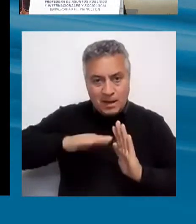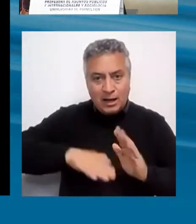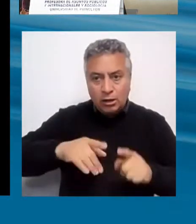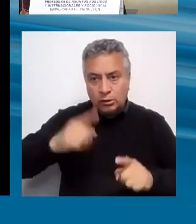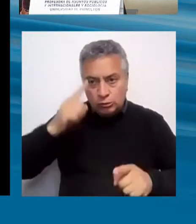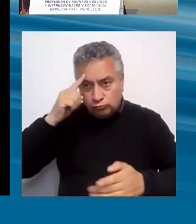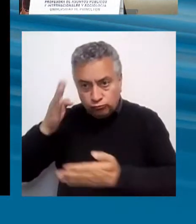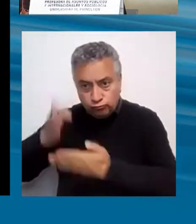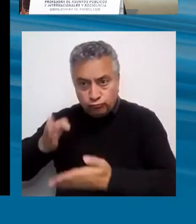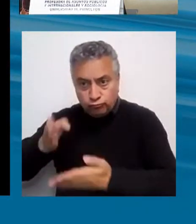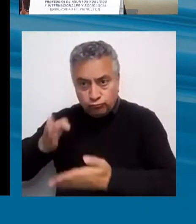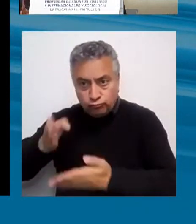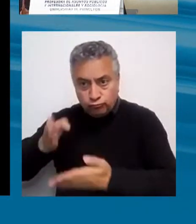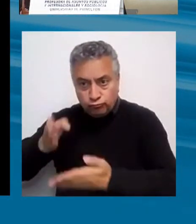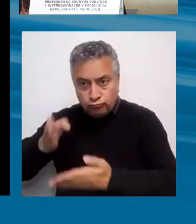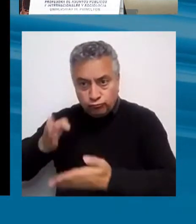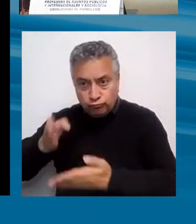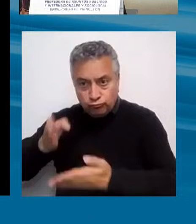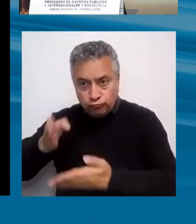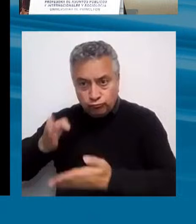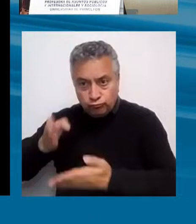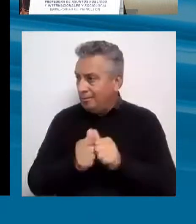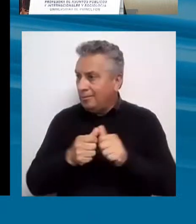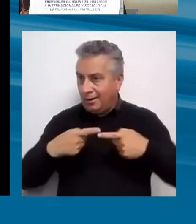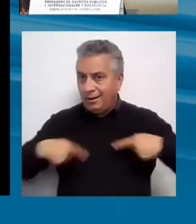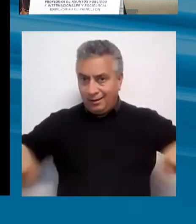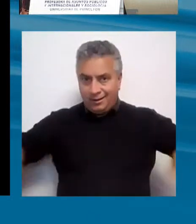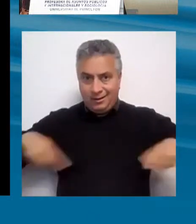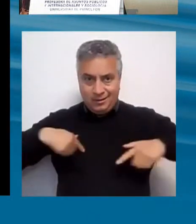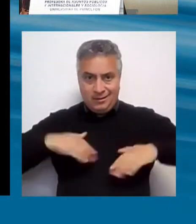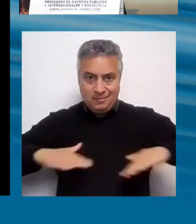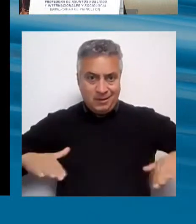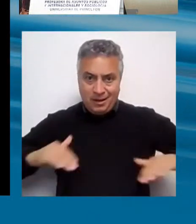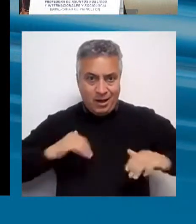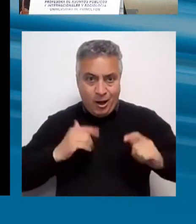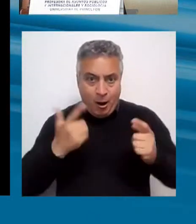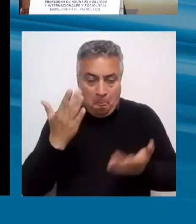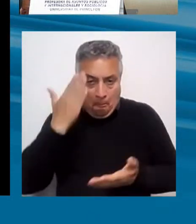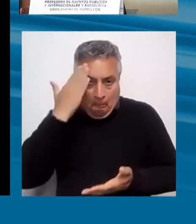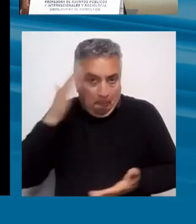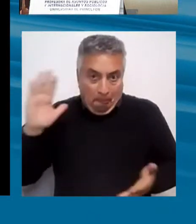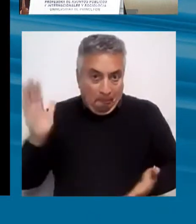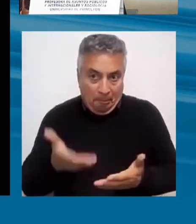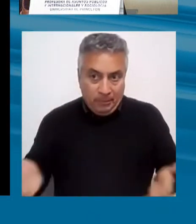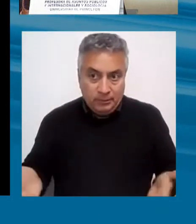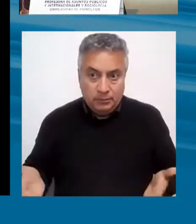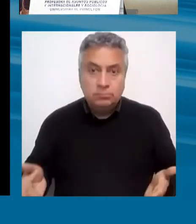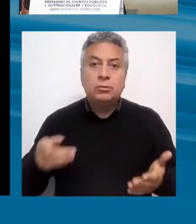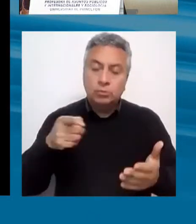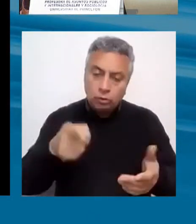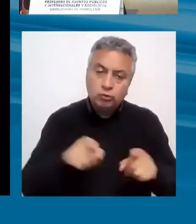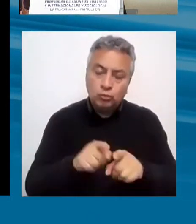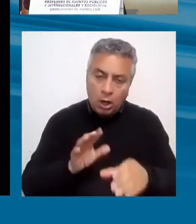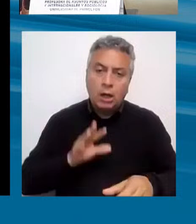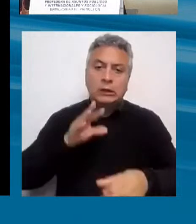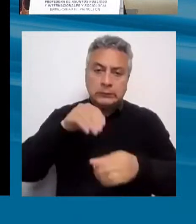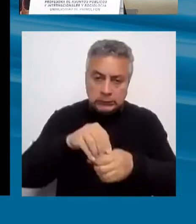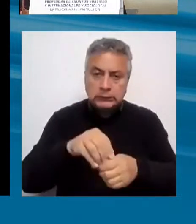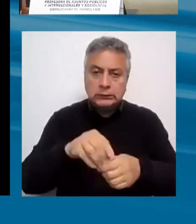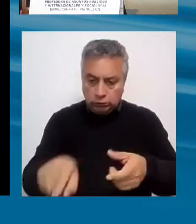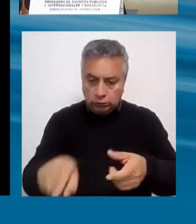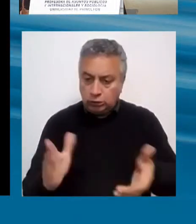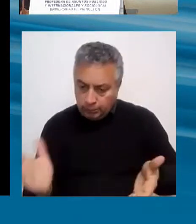as someone from the academic sector probably knows less about this than the policymakers, but this entails coordinating